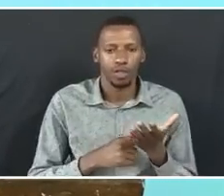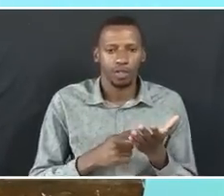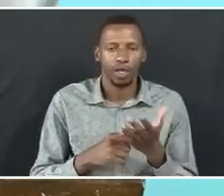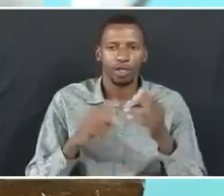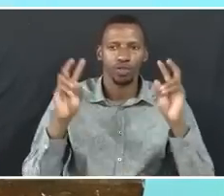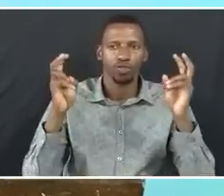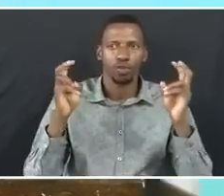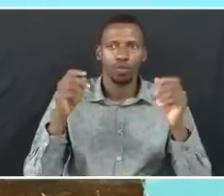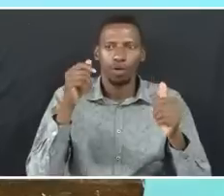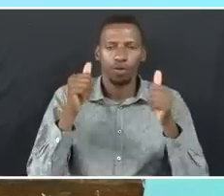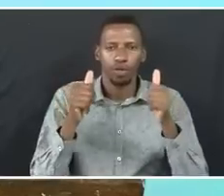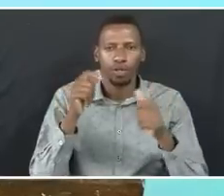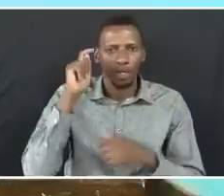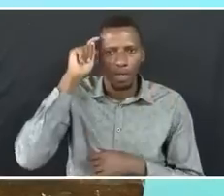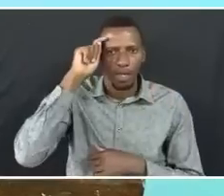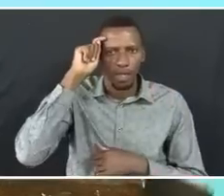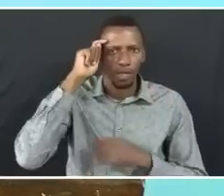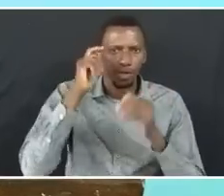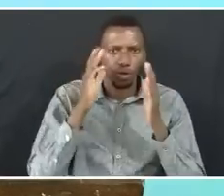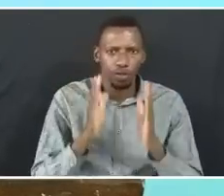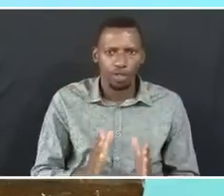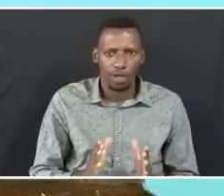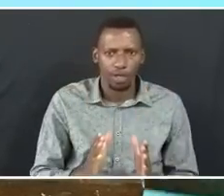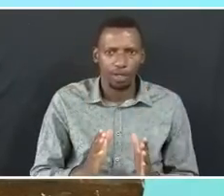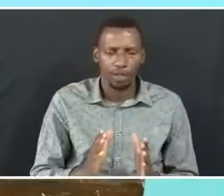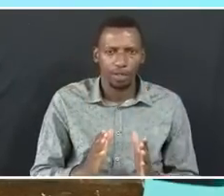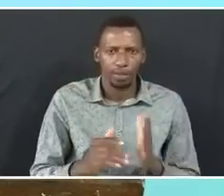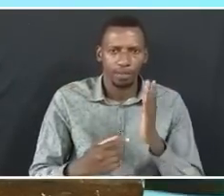theologians have also tried to address.